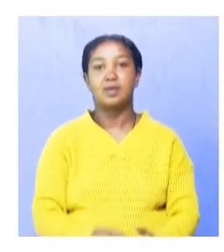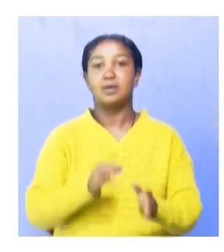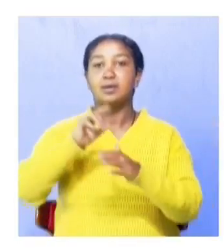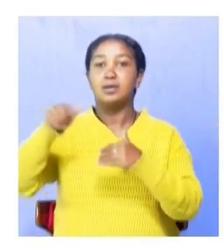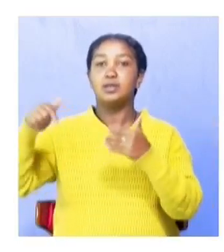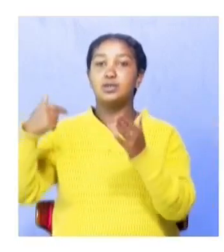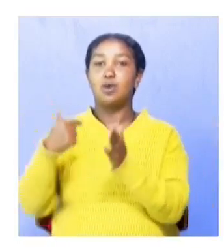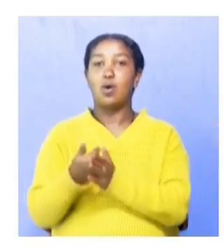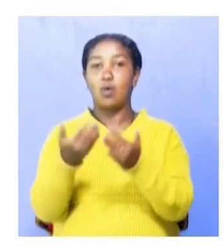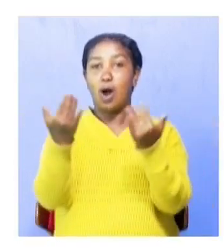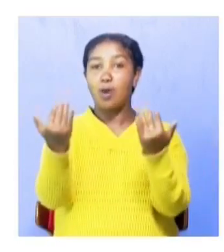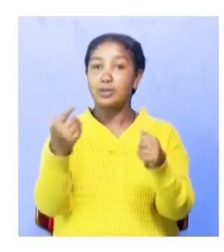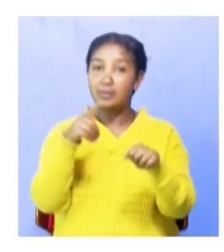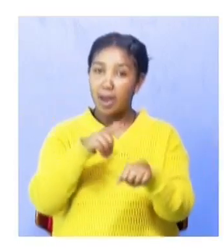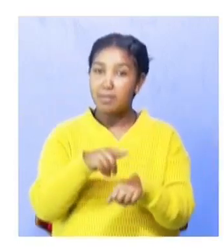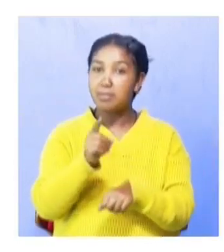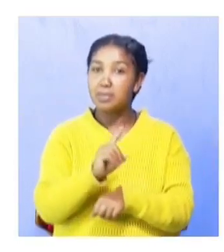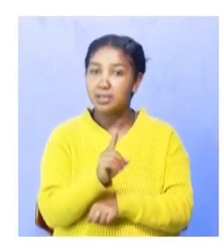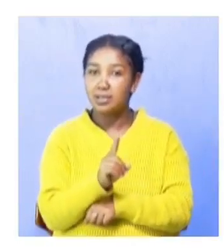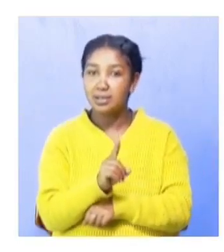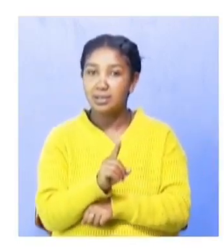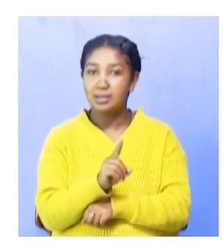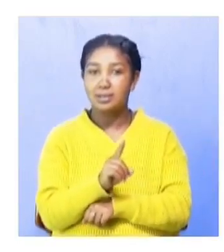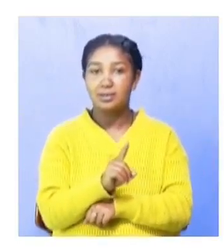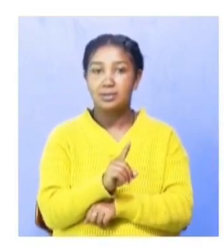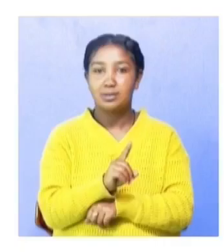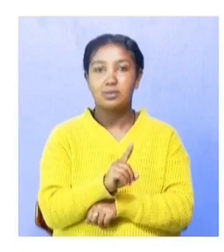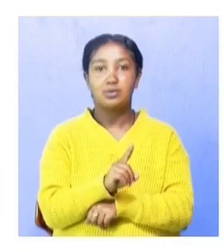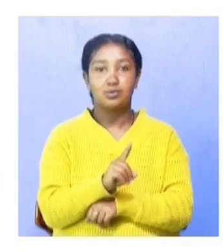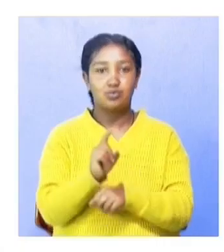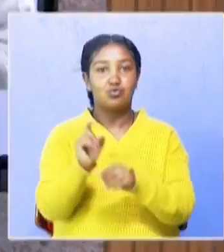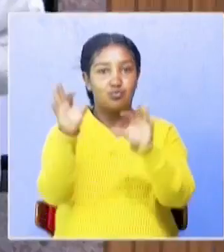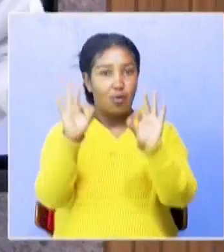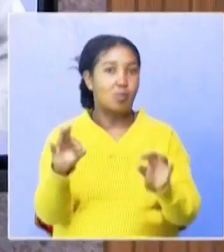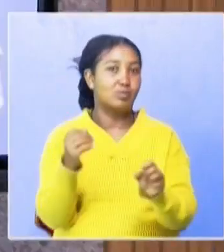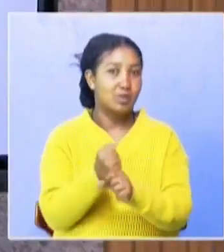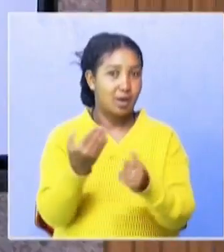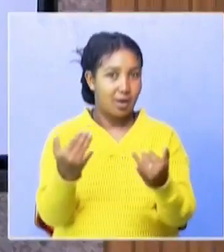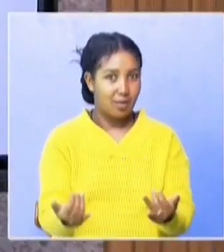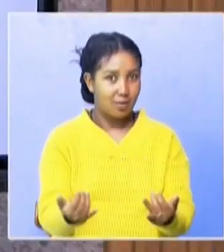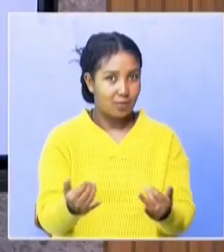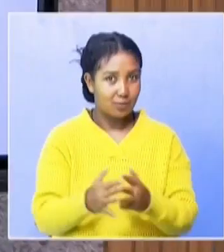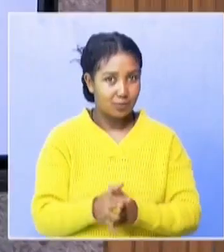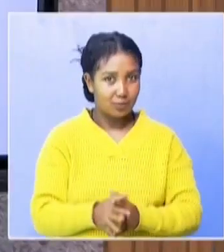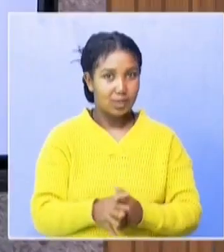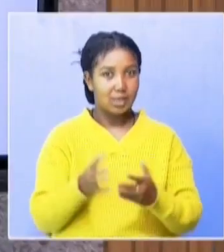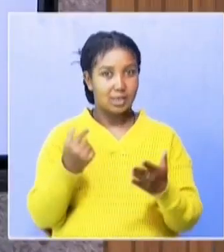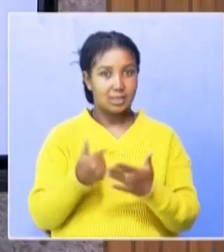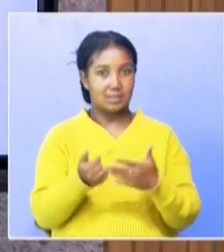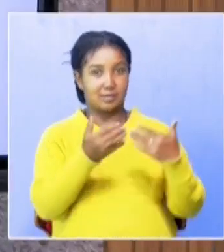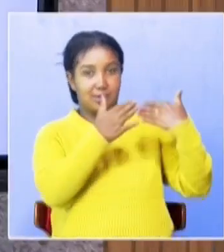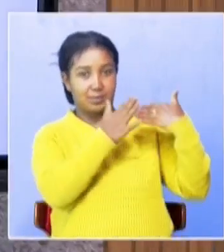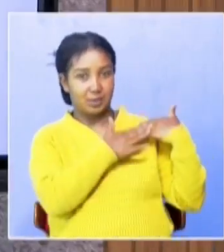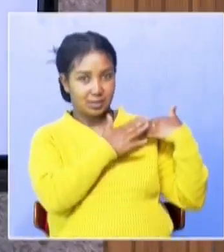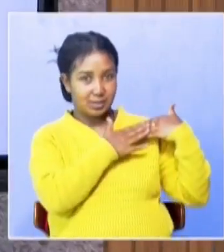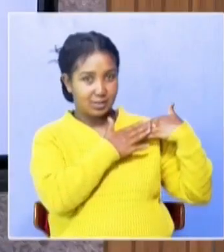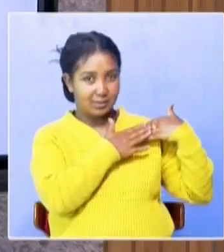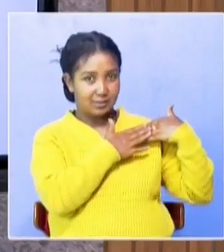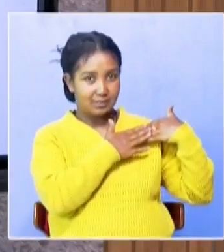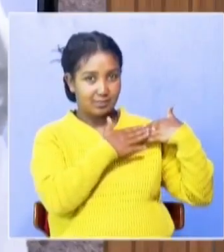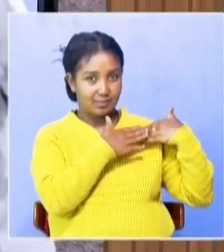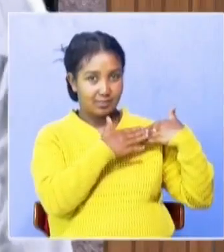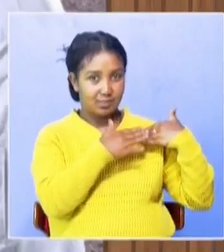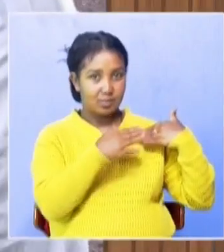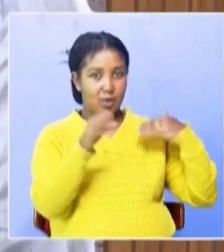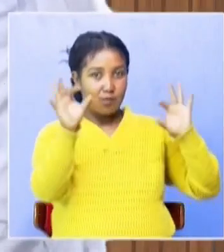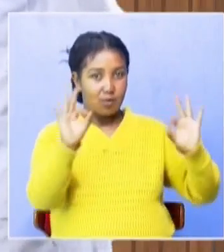So, now it is time to go to the form. Here is the subject. The form